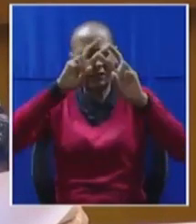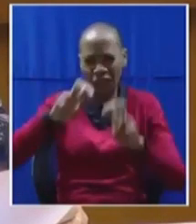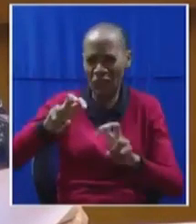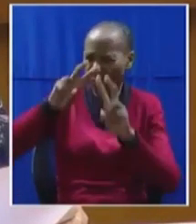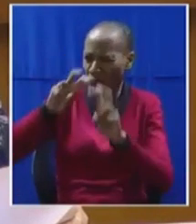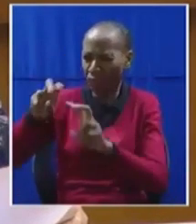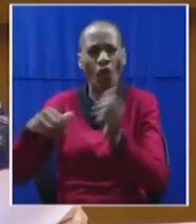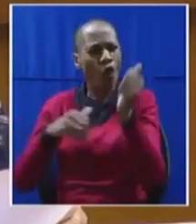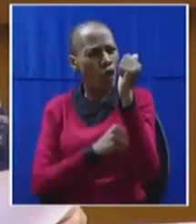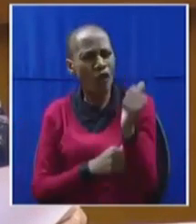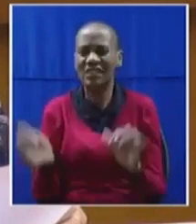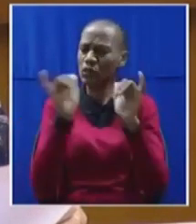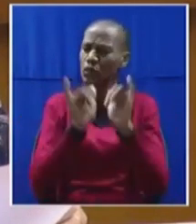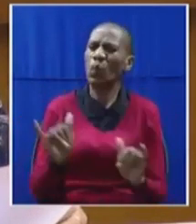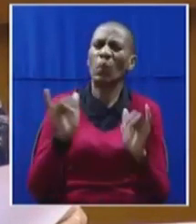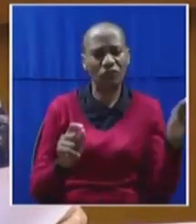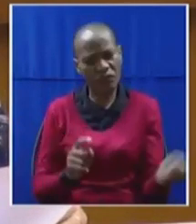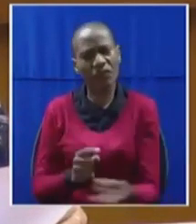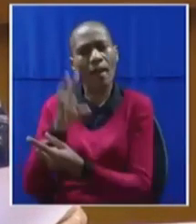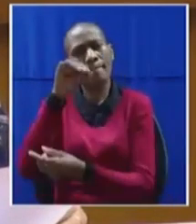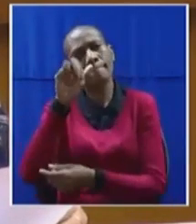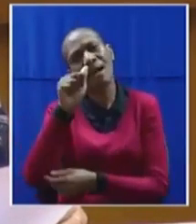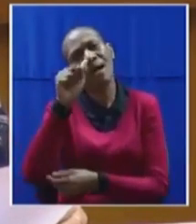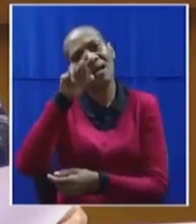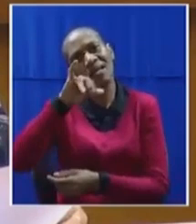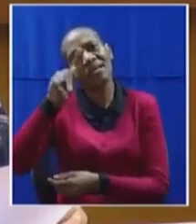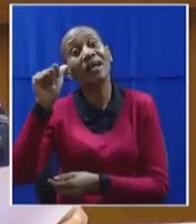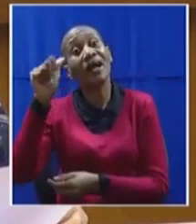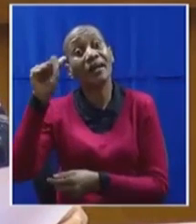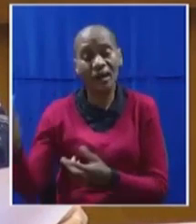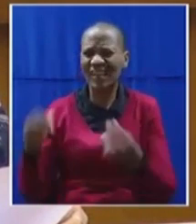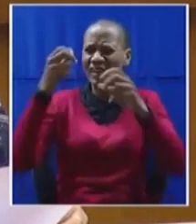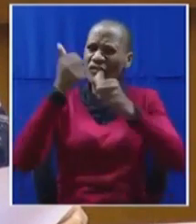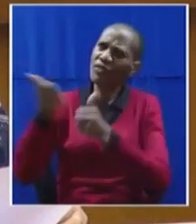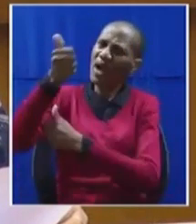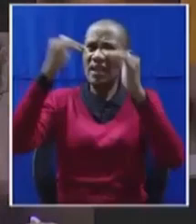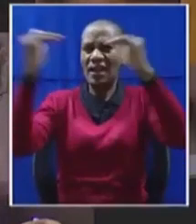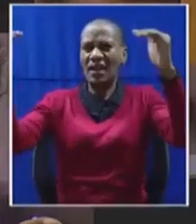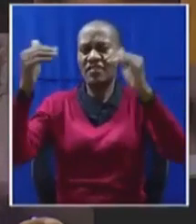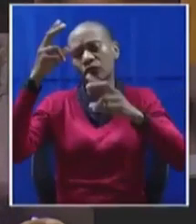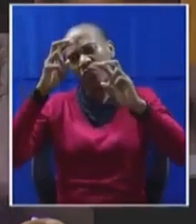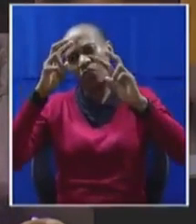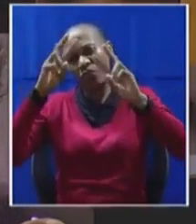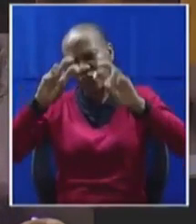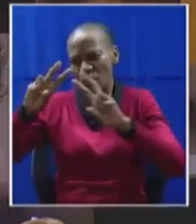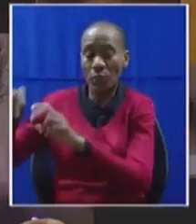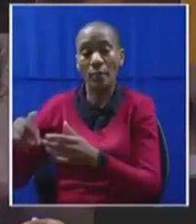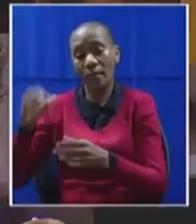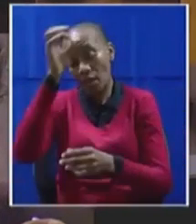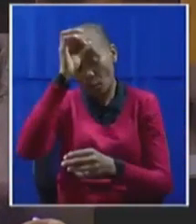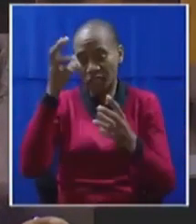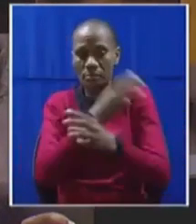investigations, 8 officers awaiting trial for Marikana, high-level investigations into 5 billion rand corruption in SAPS